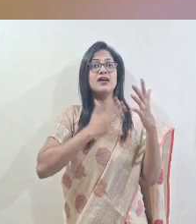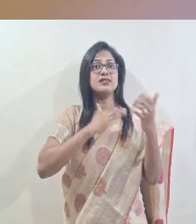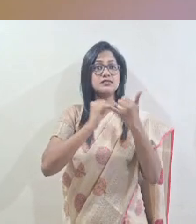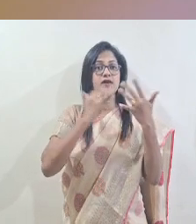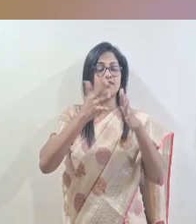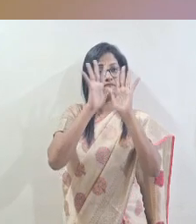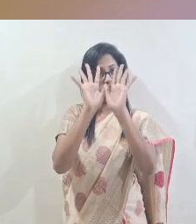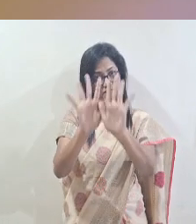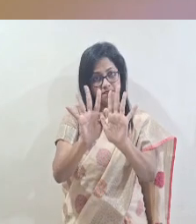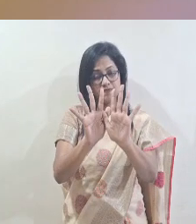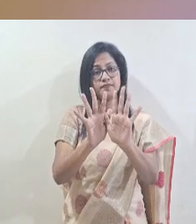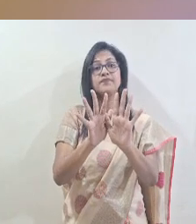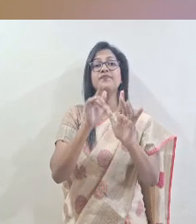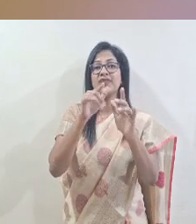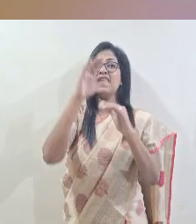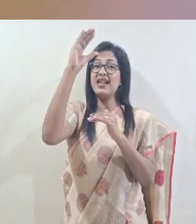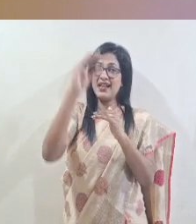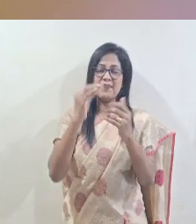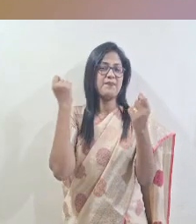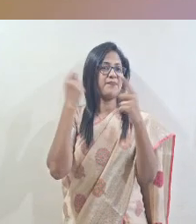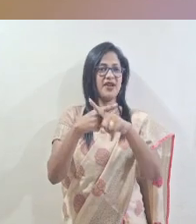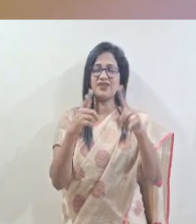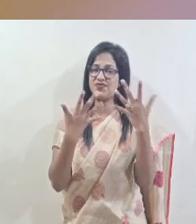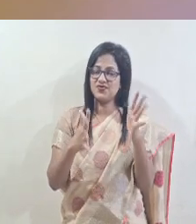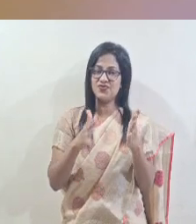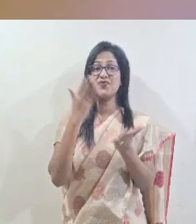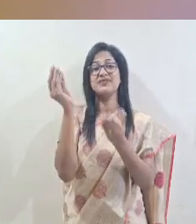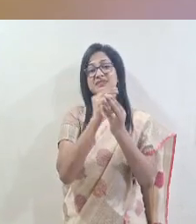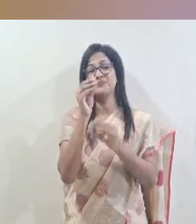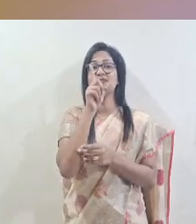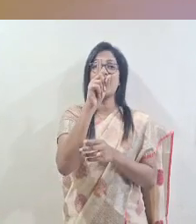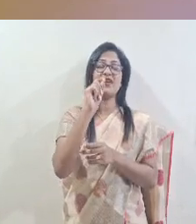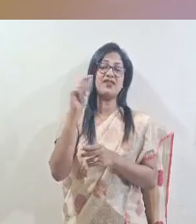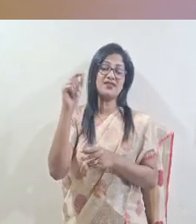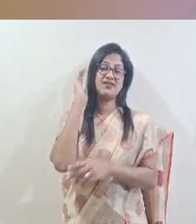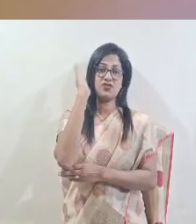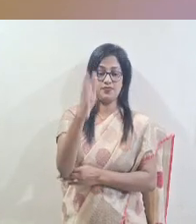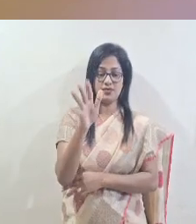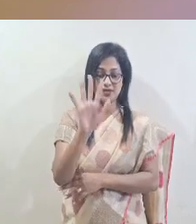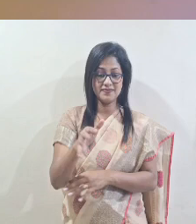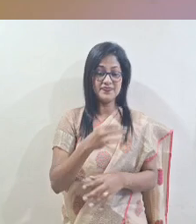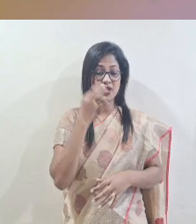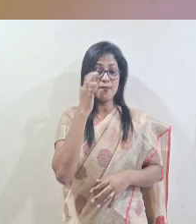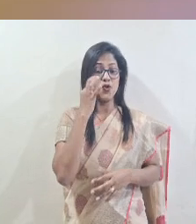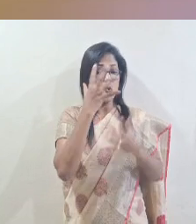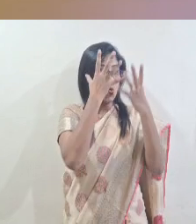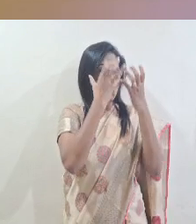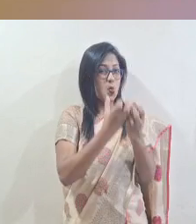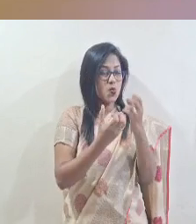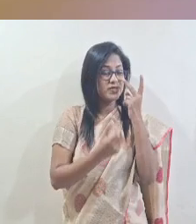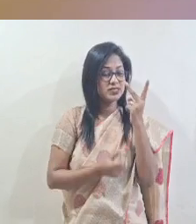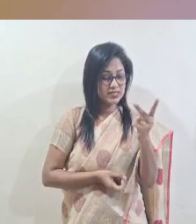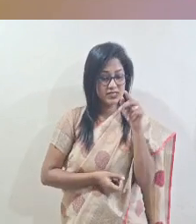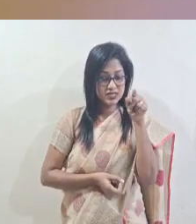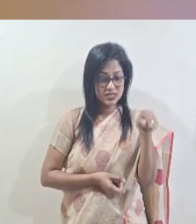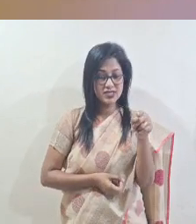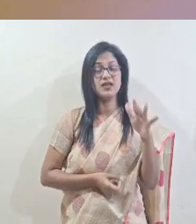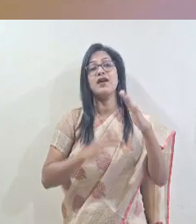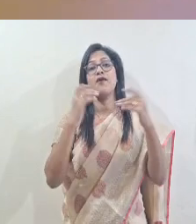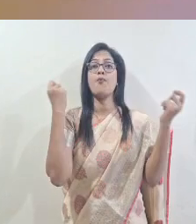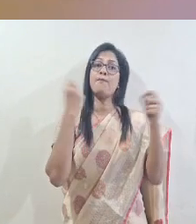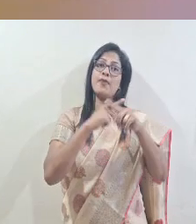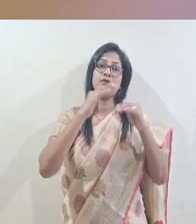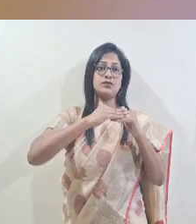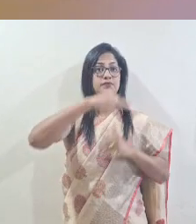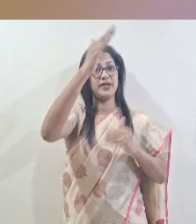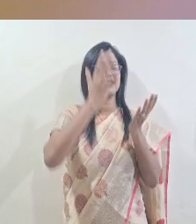and that is our less suitable land. It is a buffer of 100 kilometer, and dark blue patch is, you can see, is the highly suitable